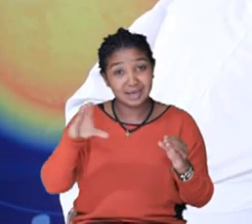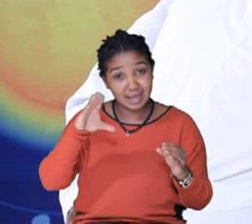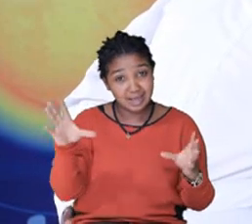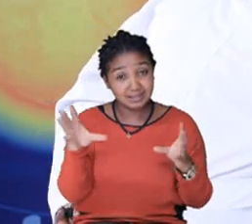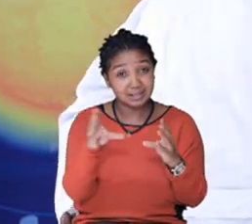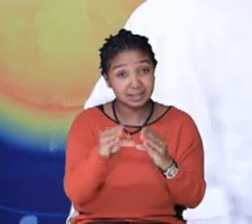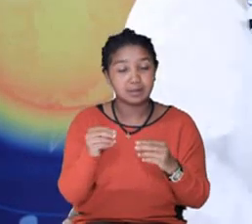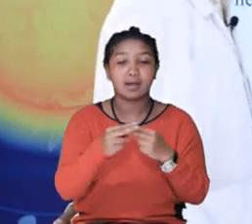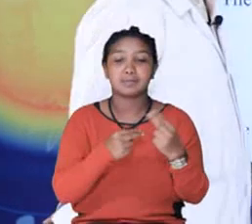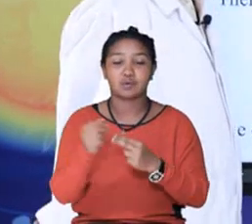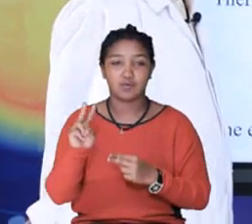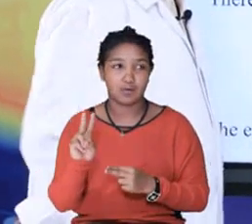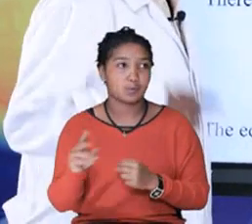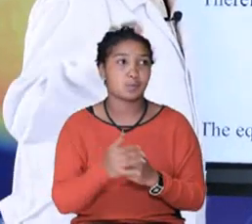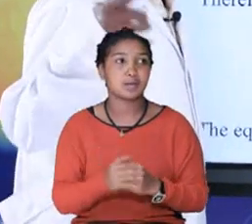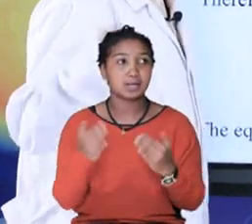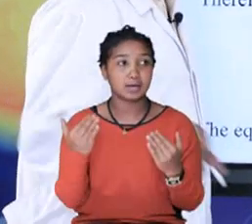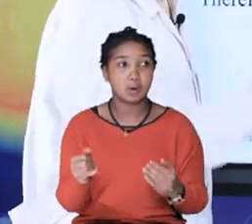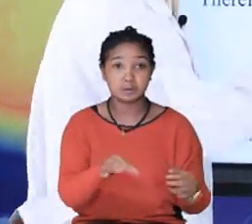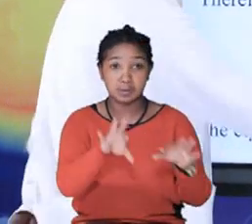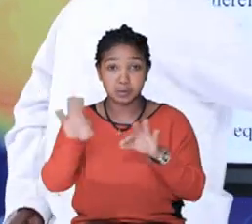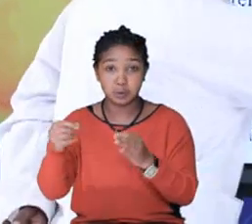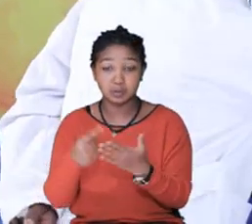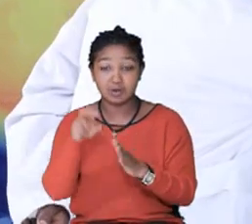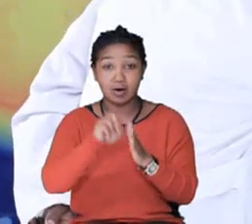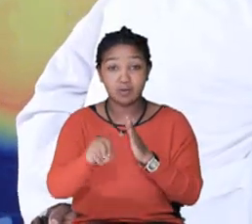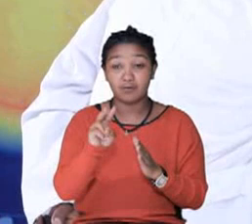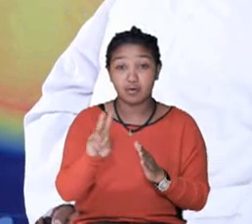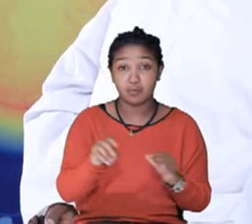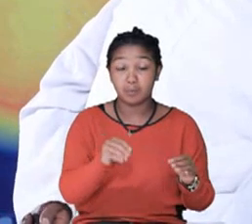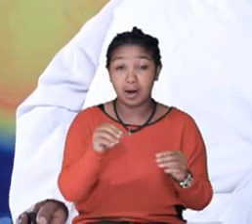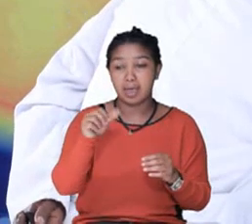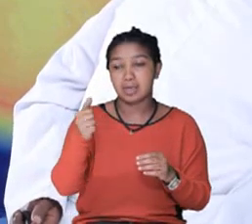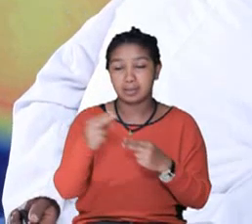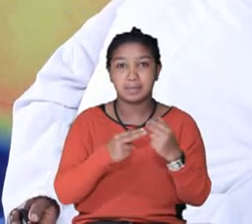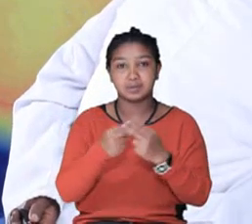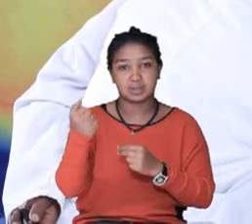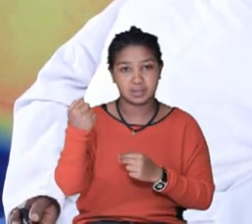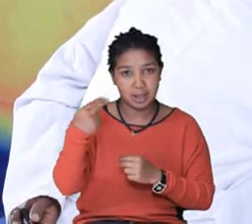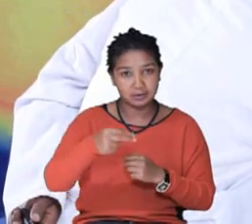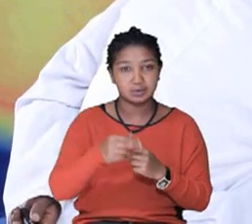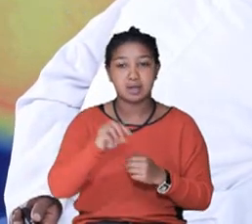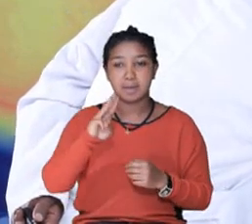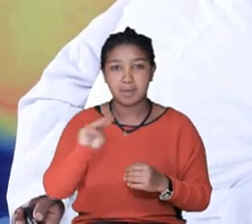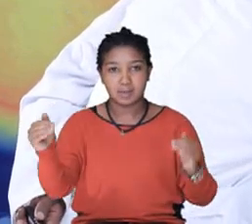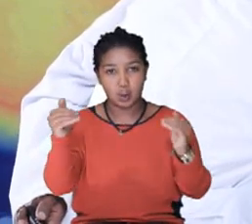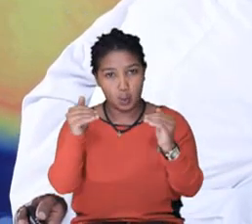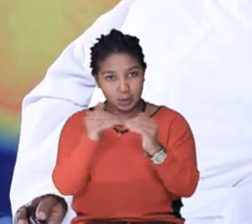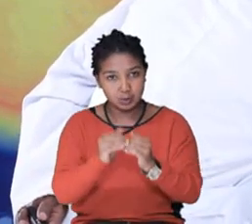times volume. Now substitute the value of volume by A times H. Mass is equals